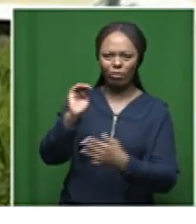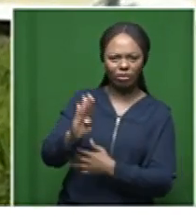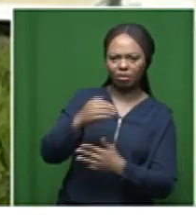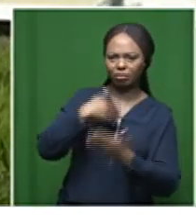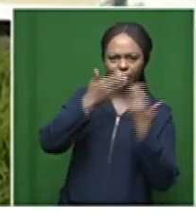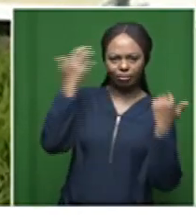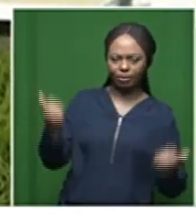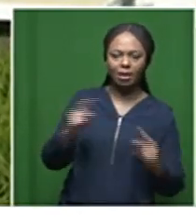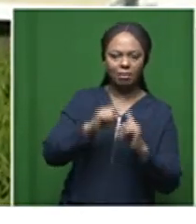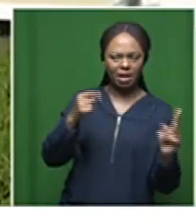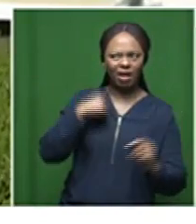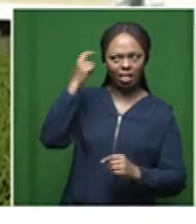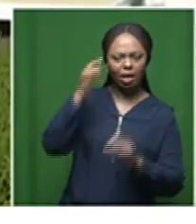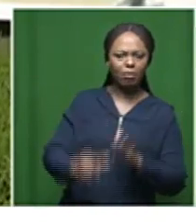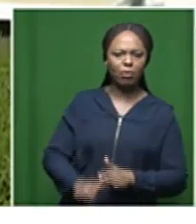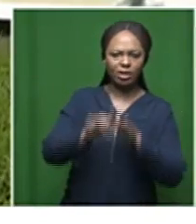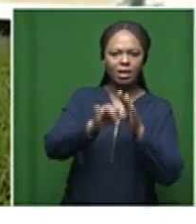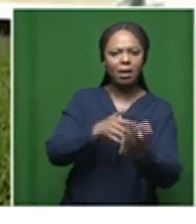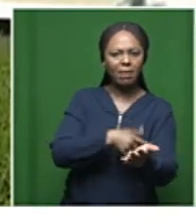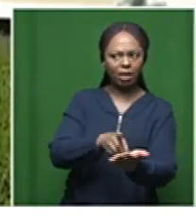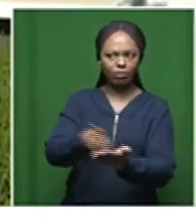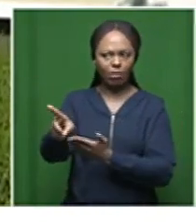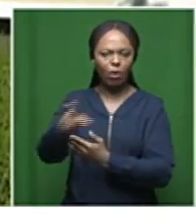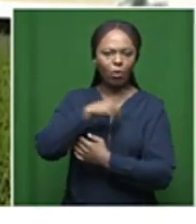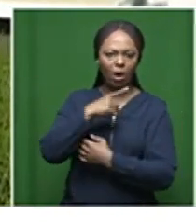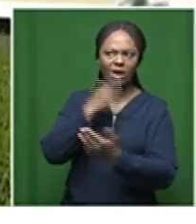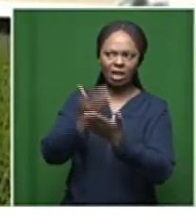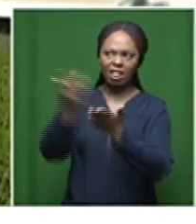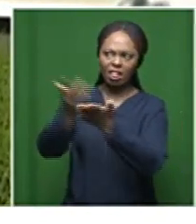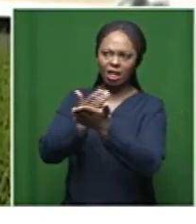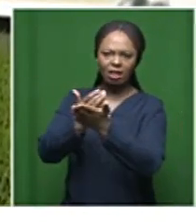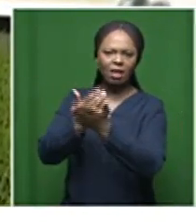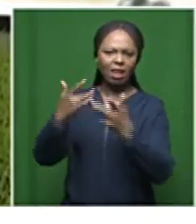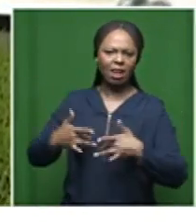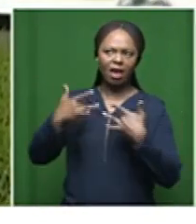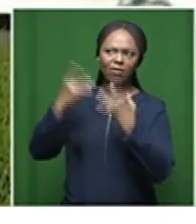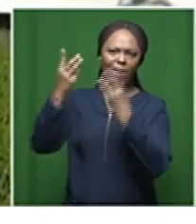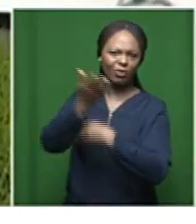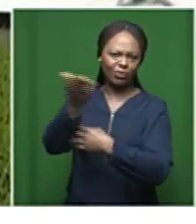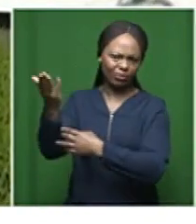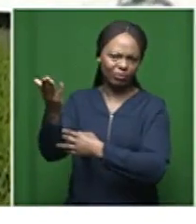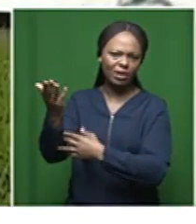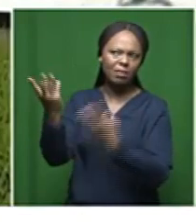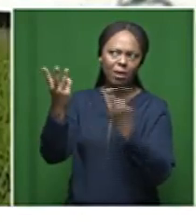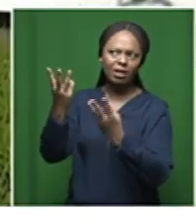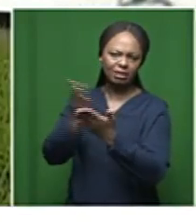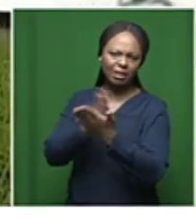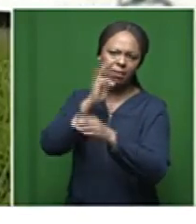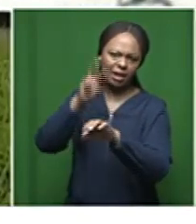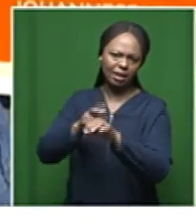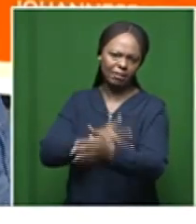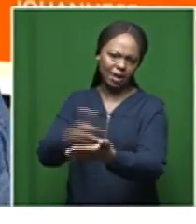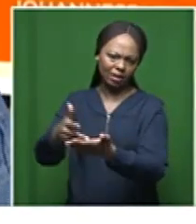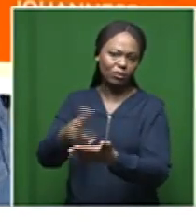to save lives of people, because there are people who need blood and those that are injured. So donating blood is important to